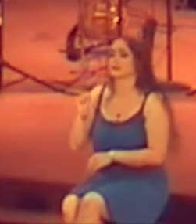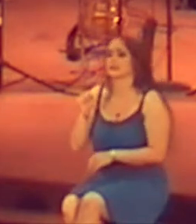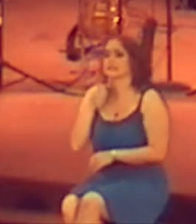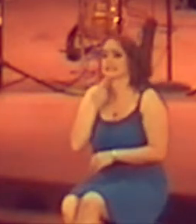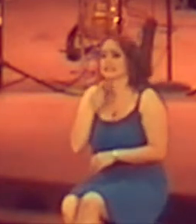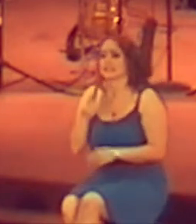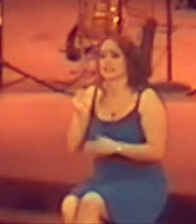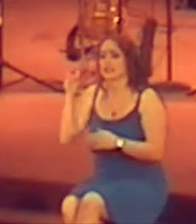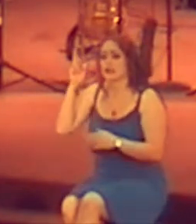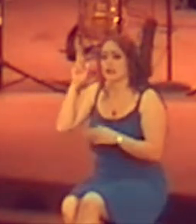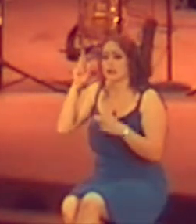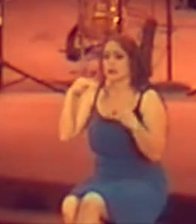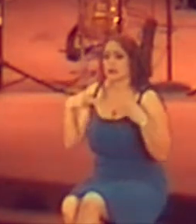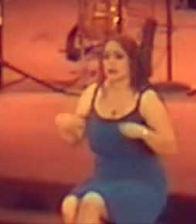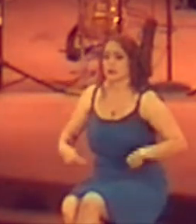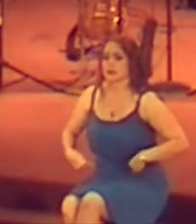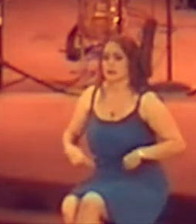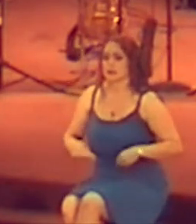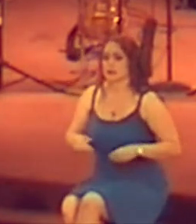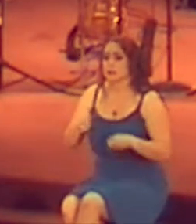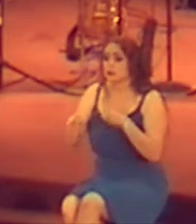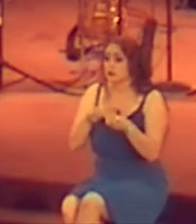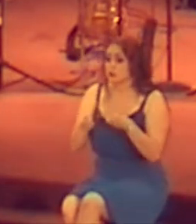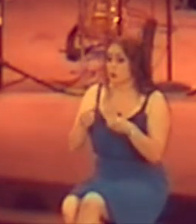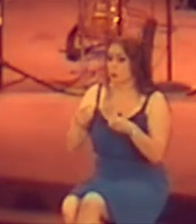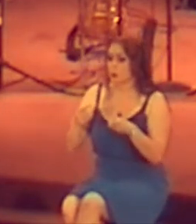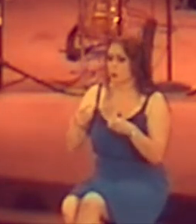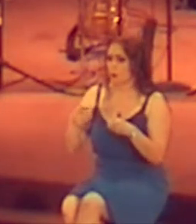able to tame all sorts of wild animals,